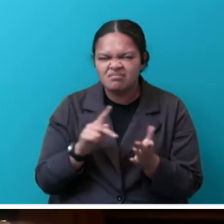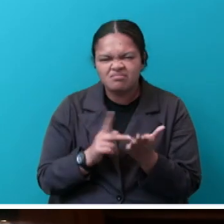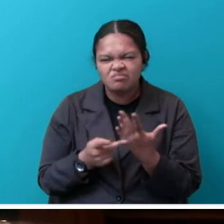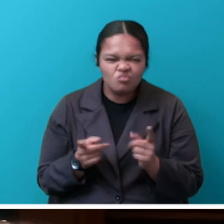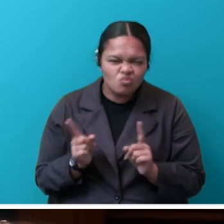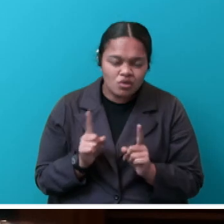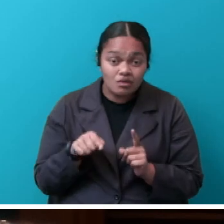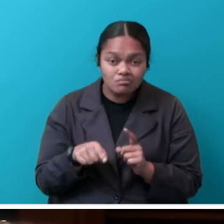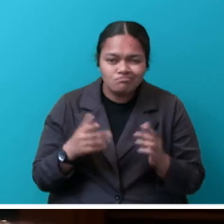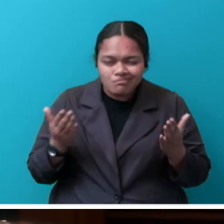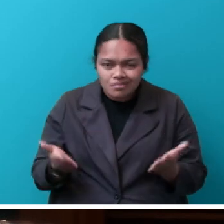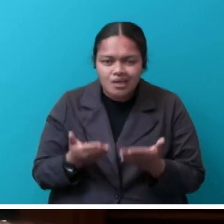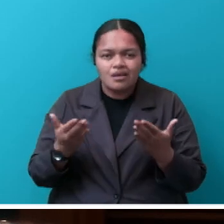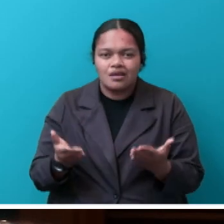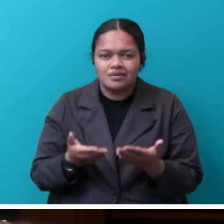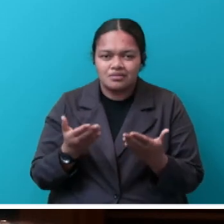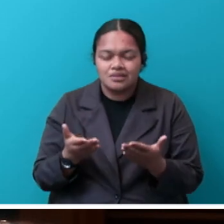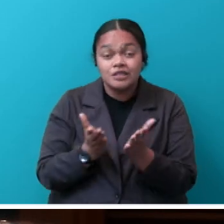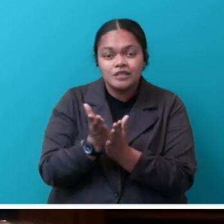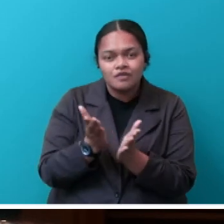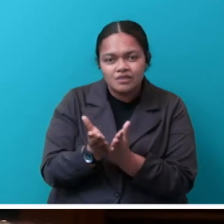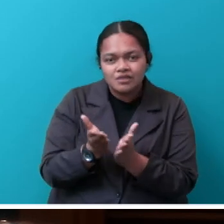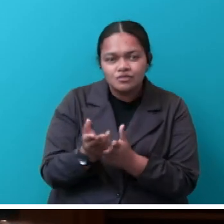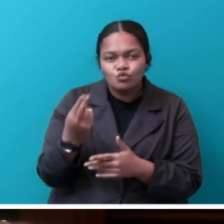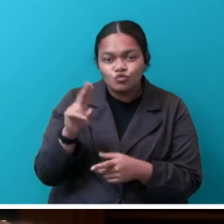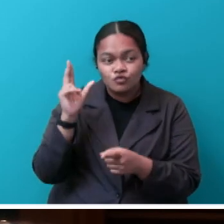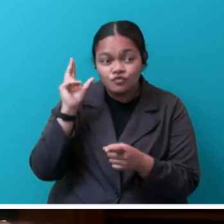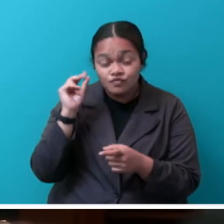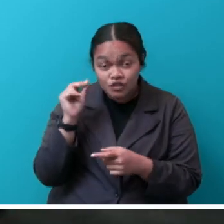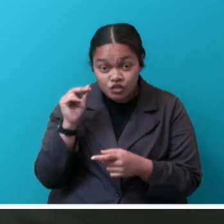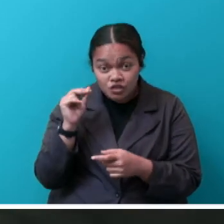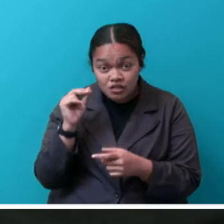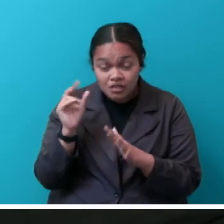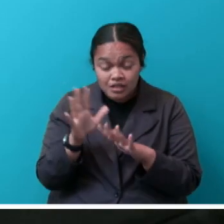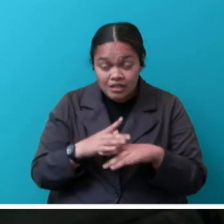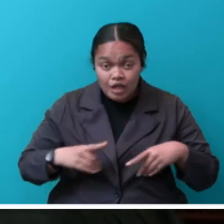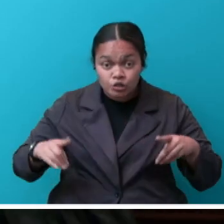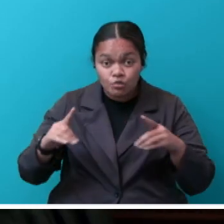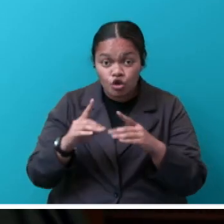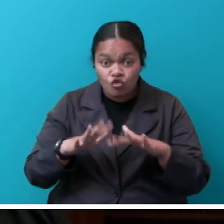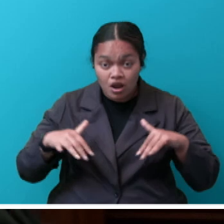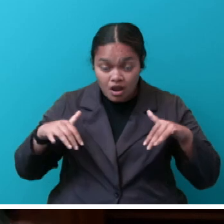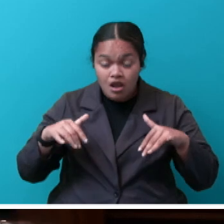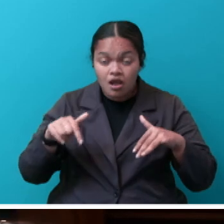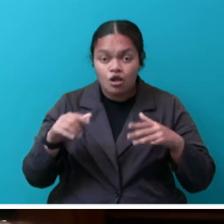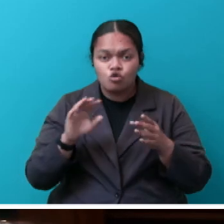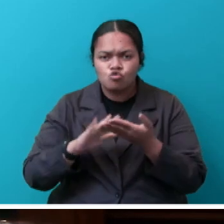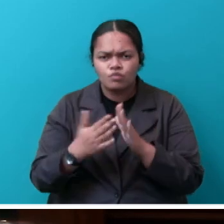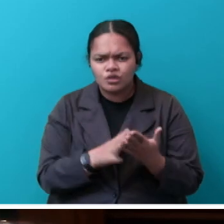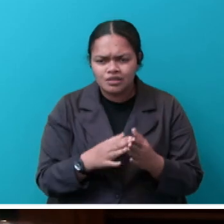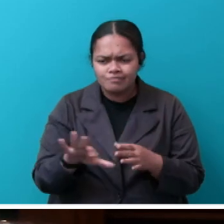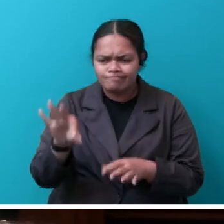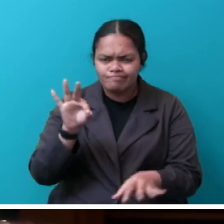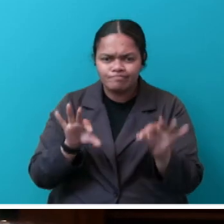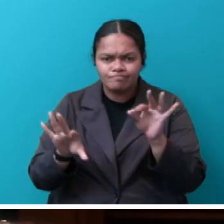to enhance our services to our Fijian diaspora communities in selected locations,